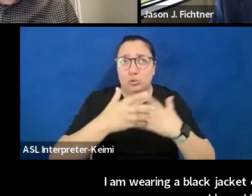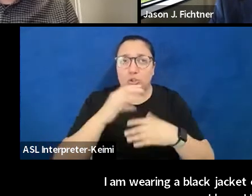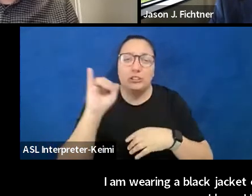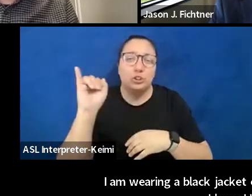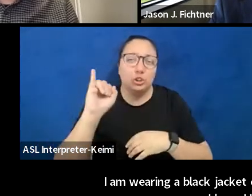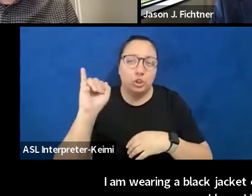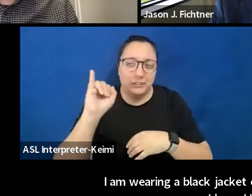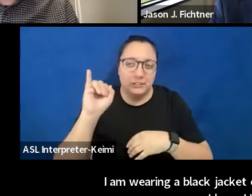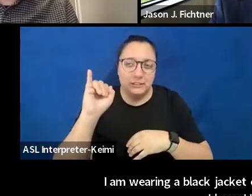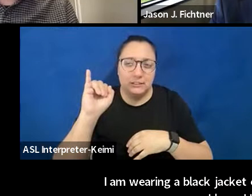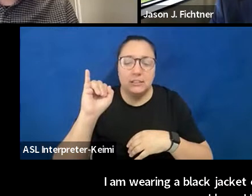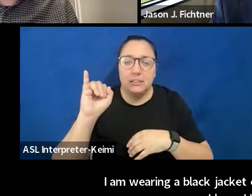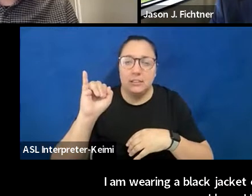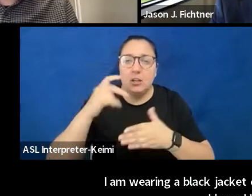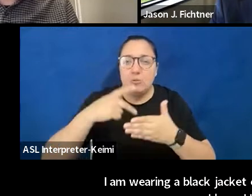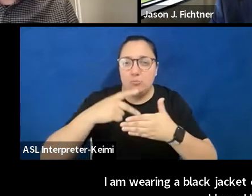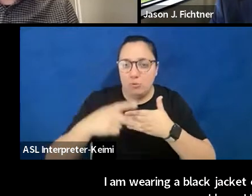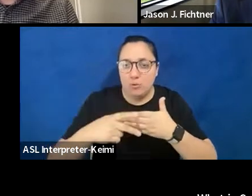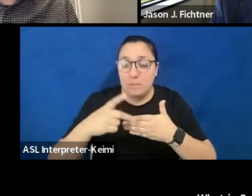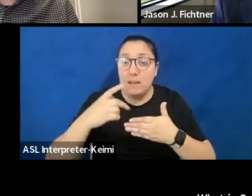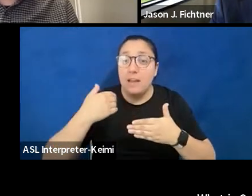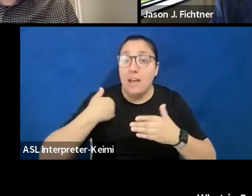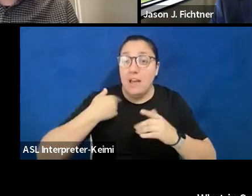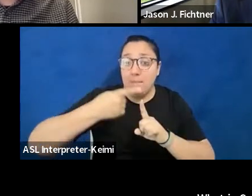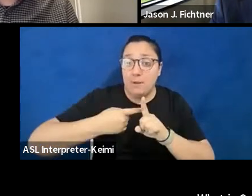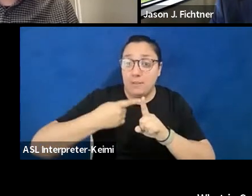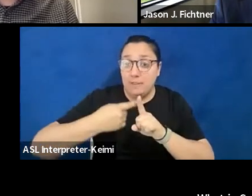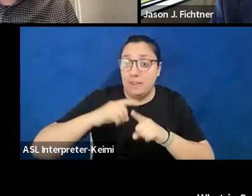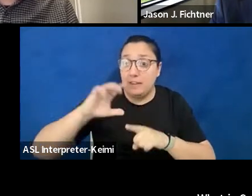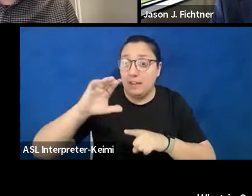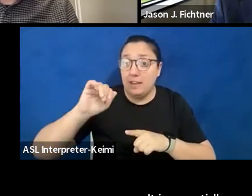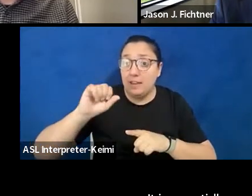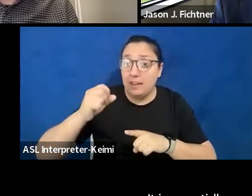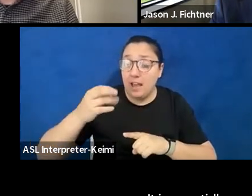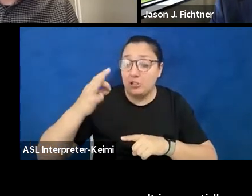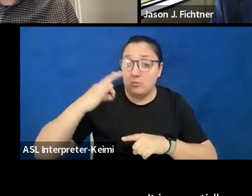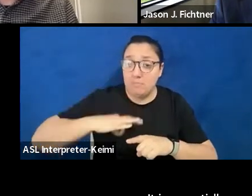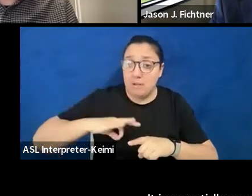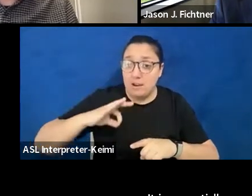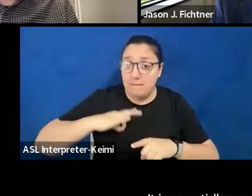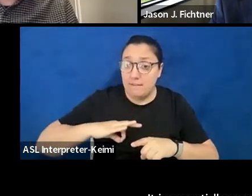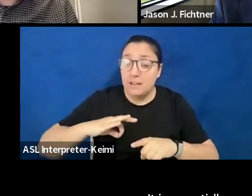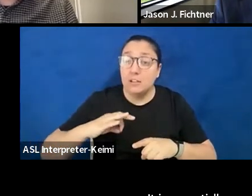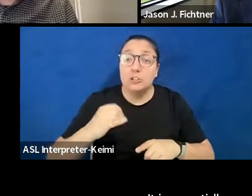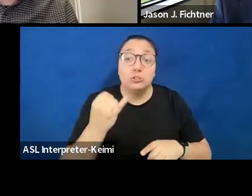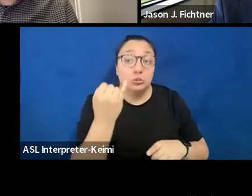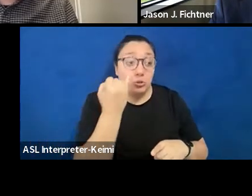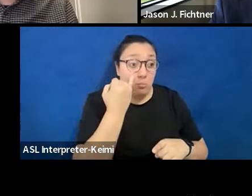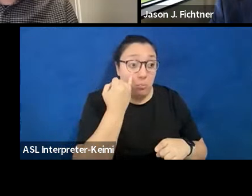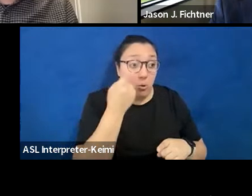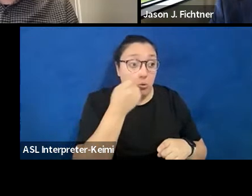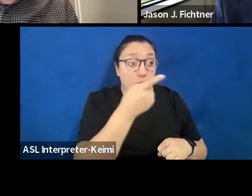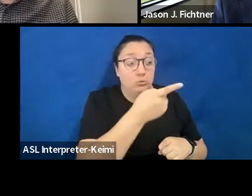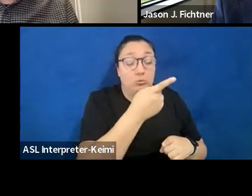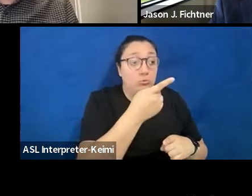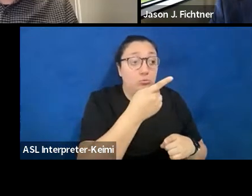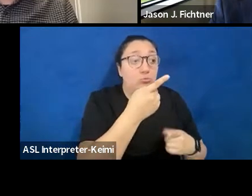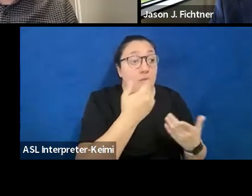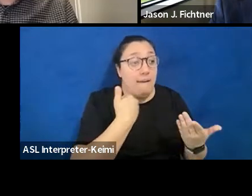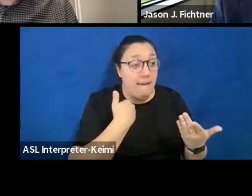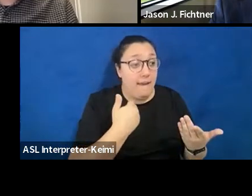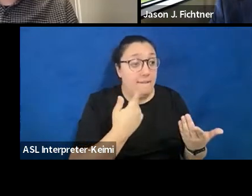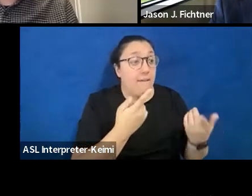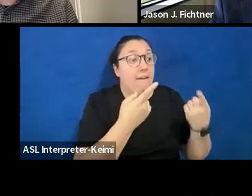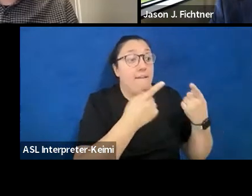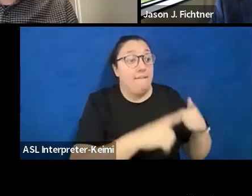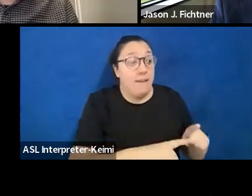element is that it provides a monthly cash benefit that helps to replace earnings lost due to an insured event. In this